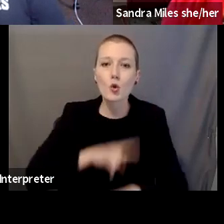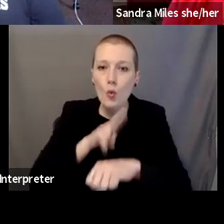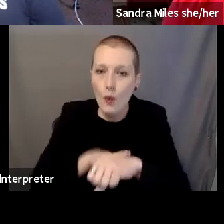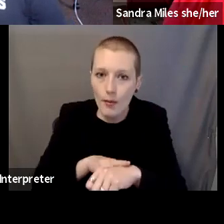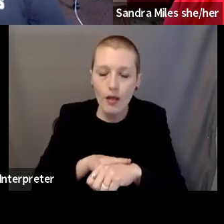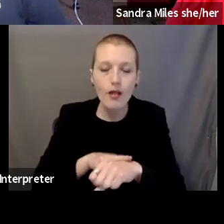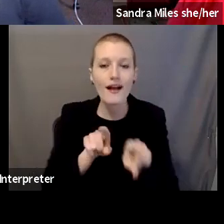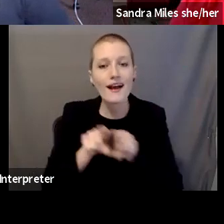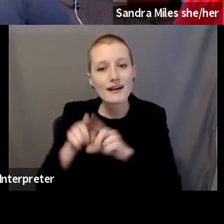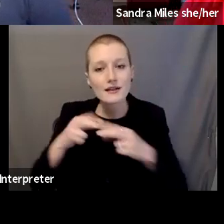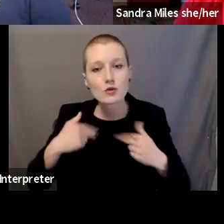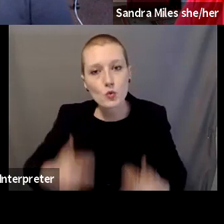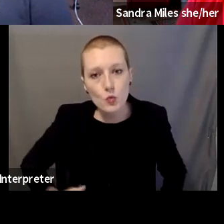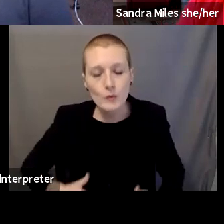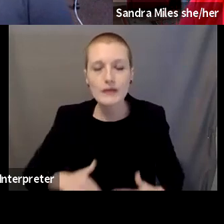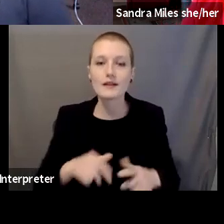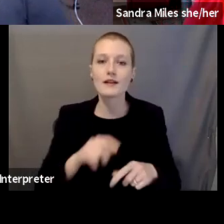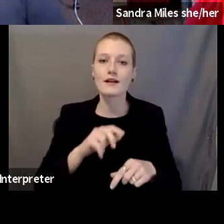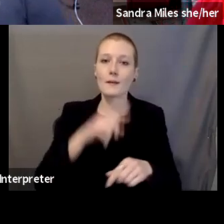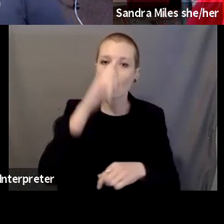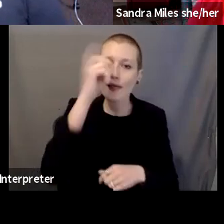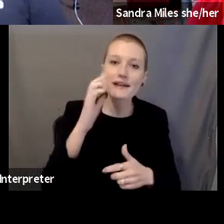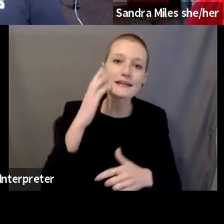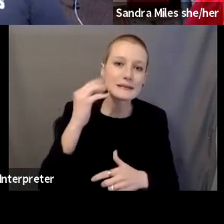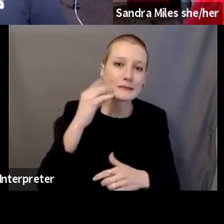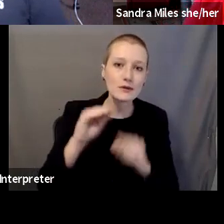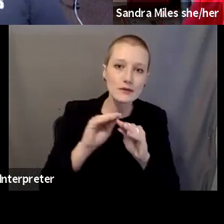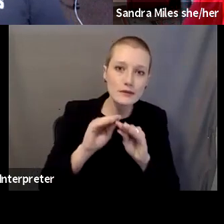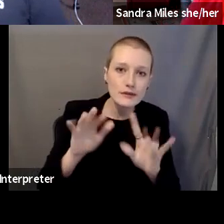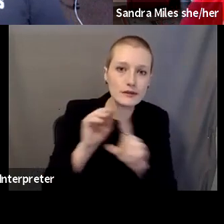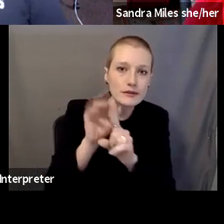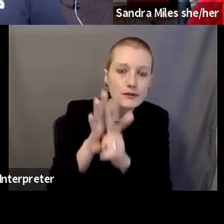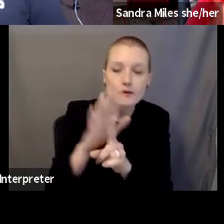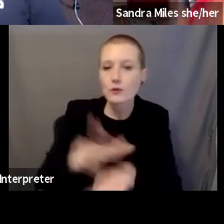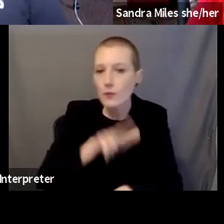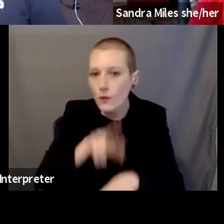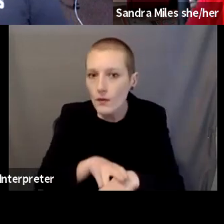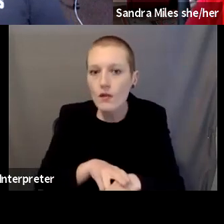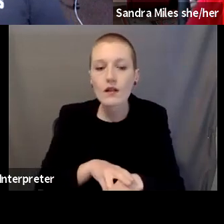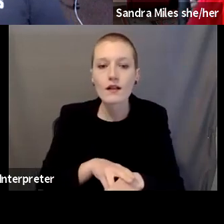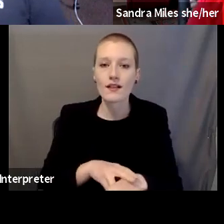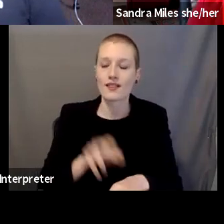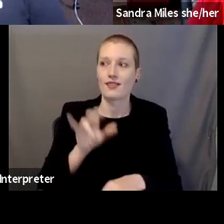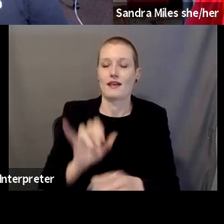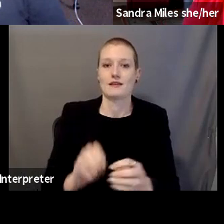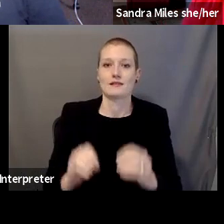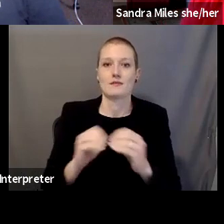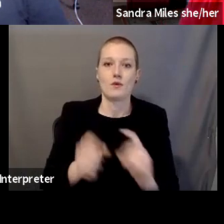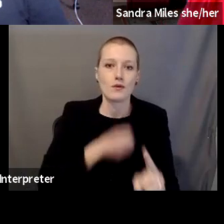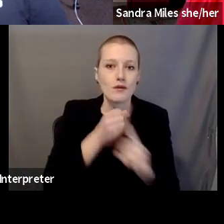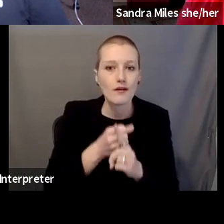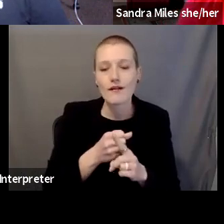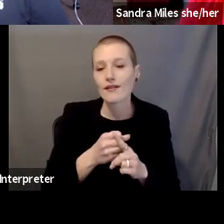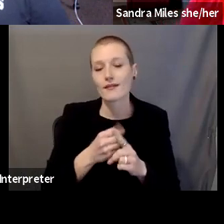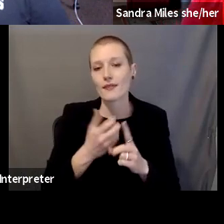normalize Black experiences is probably more impactful than, saying all the history and kind